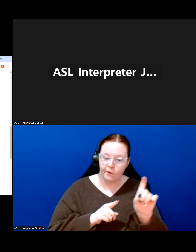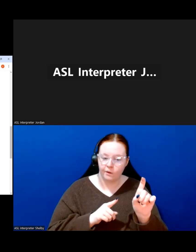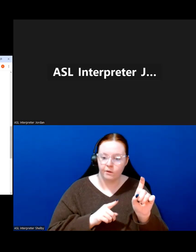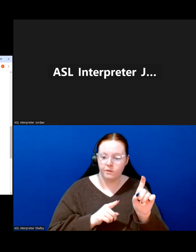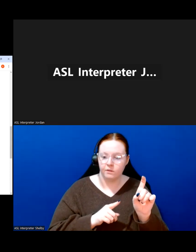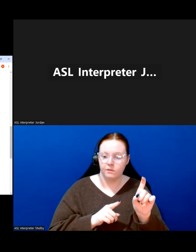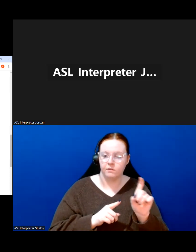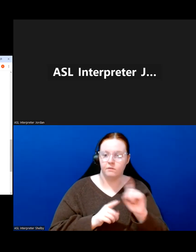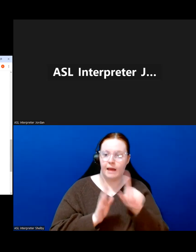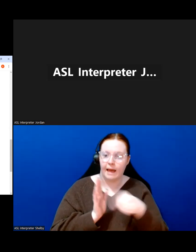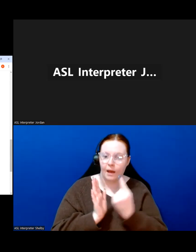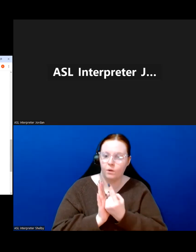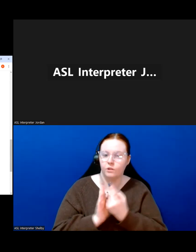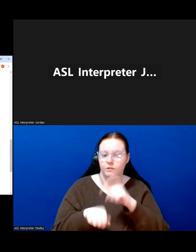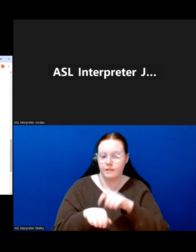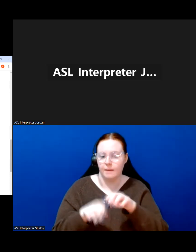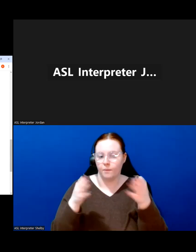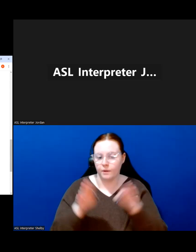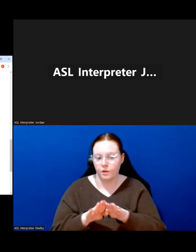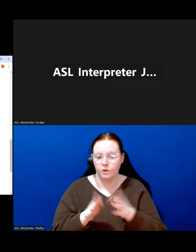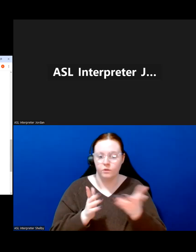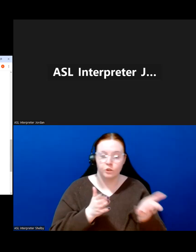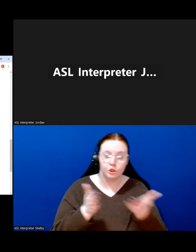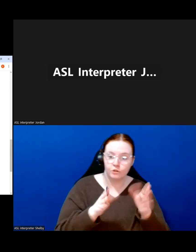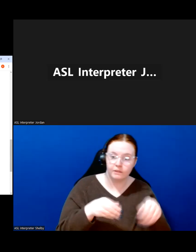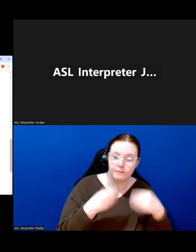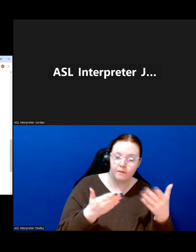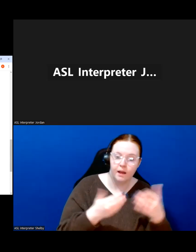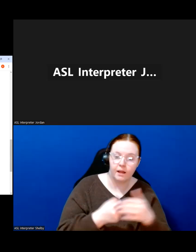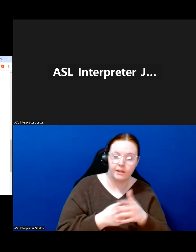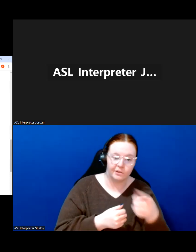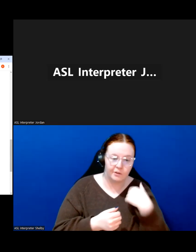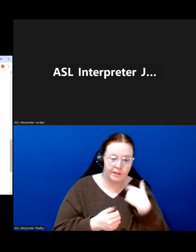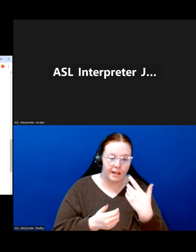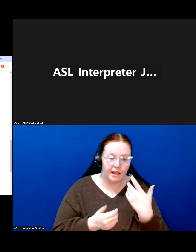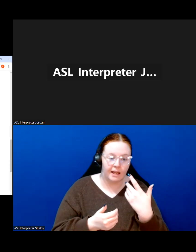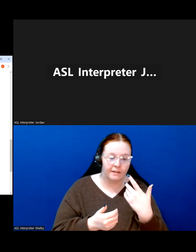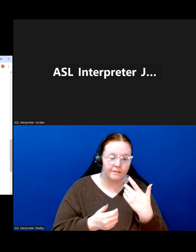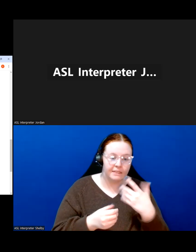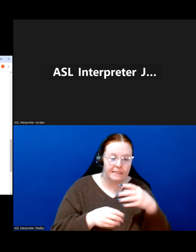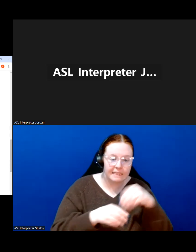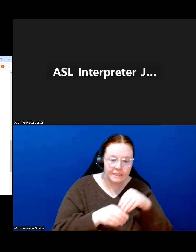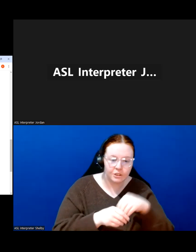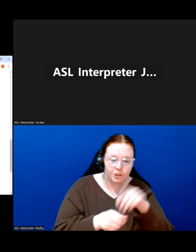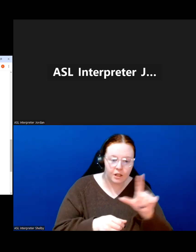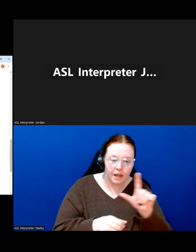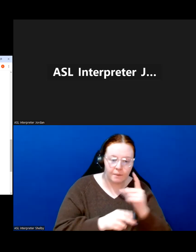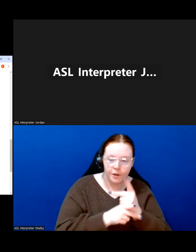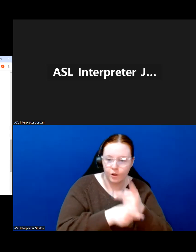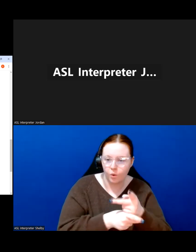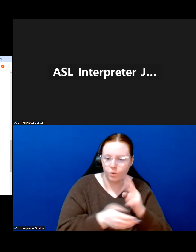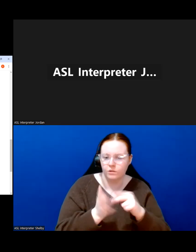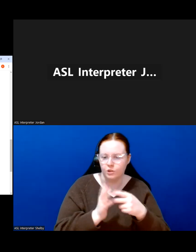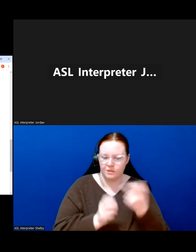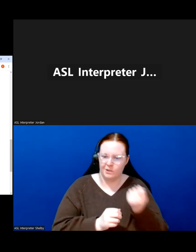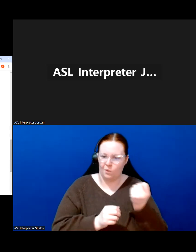the hours that it's open, the services that it offers. So it has interlibrary loans. So that's just a system-wide holds. It